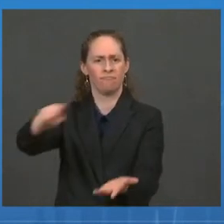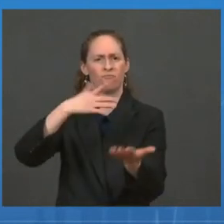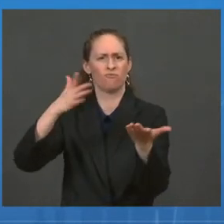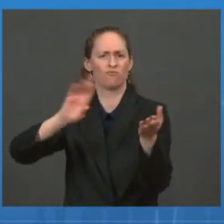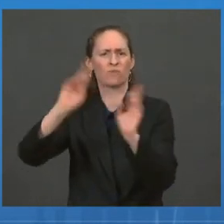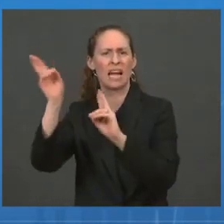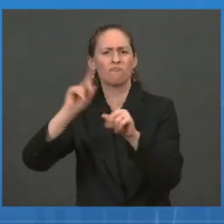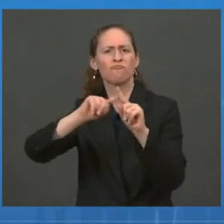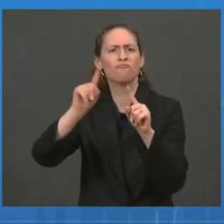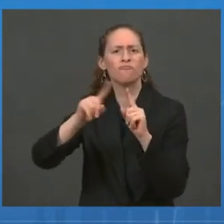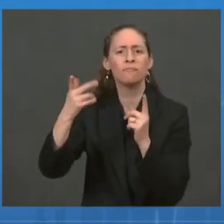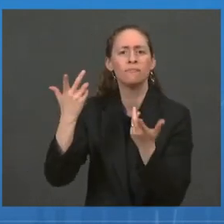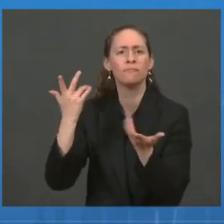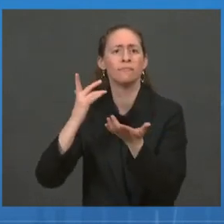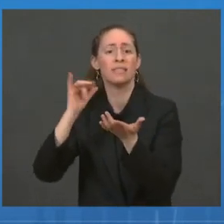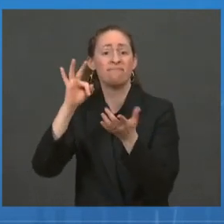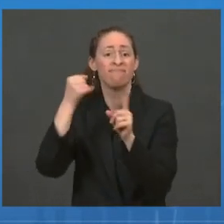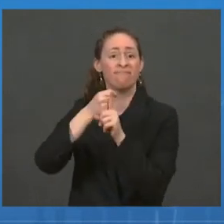are prepared